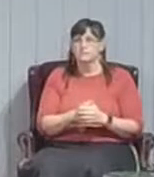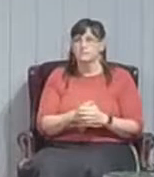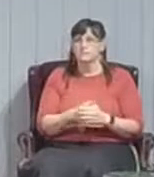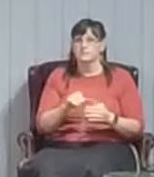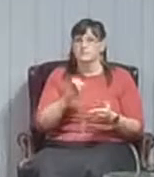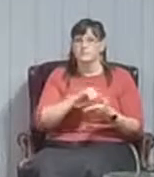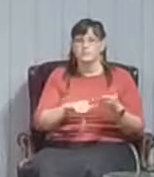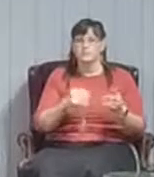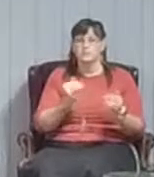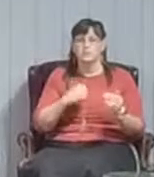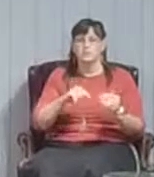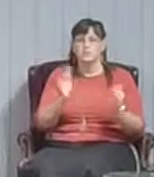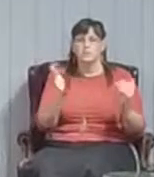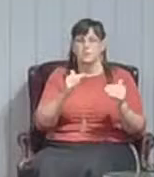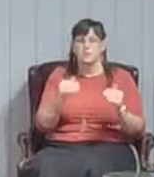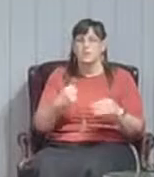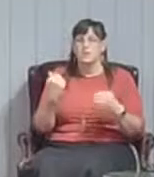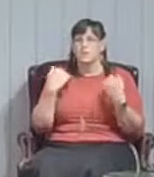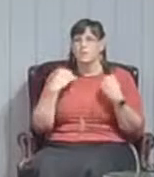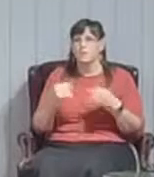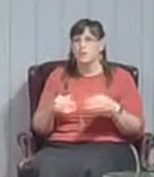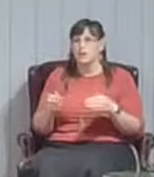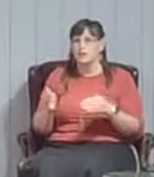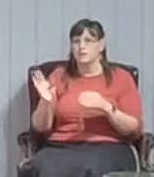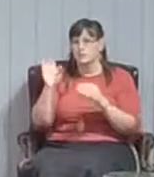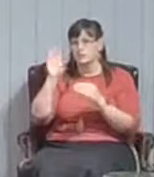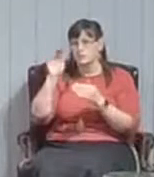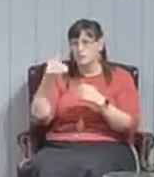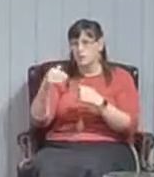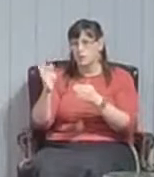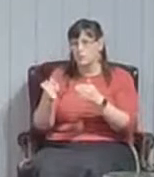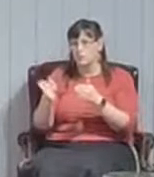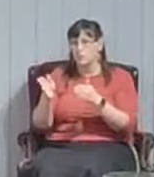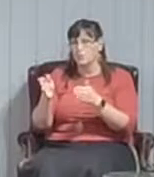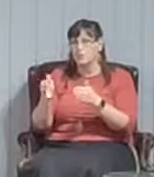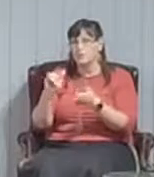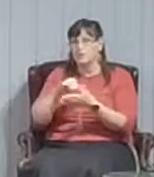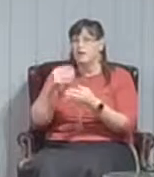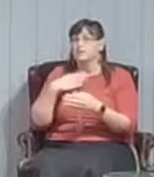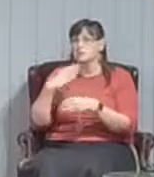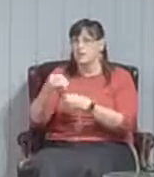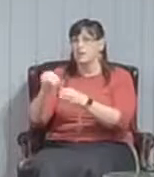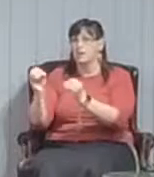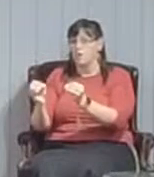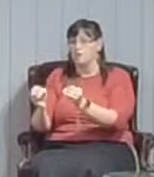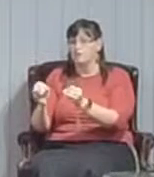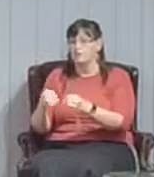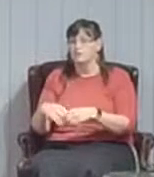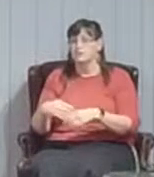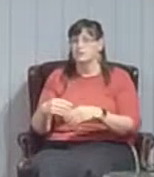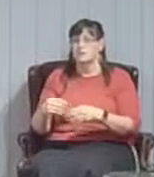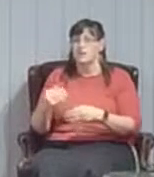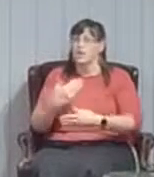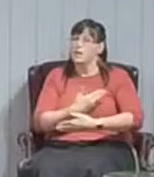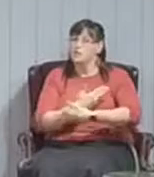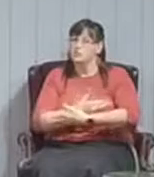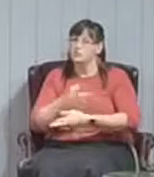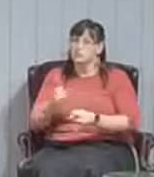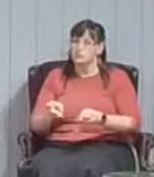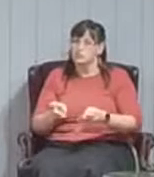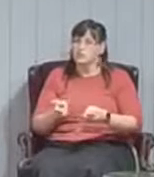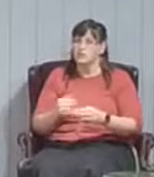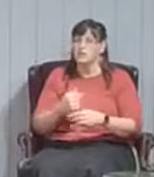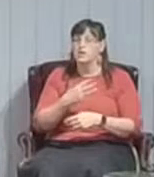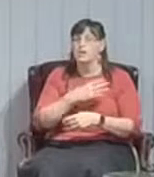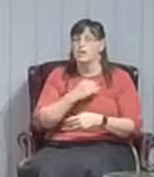little room there where the cash register would have been in the gas station, and that was my office / Sunday school / nursery room, and then there was the other